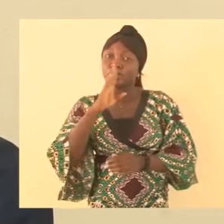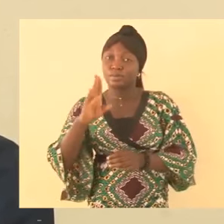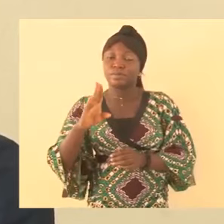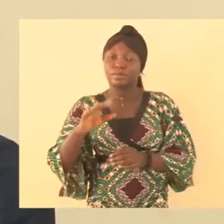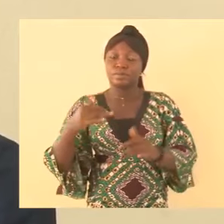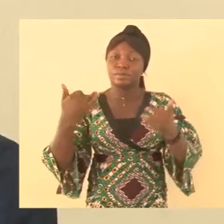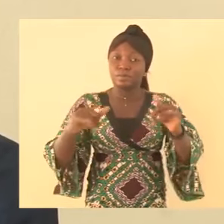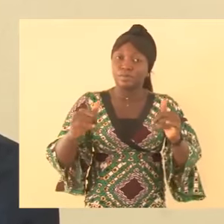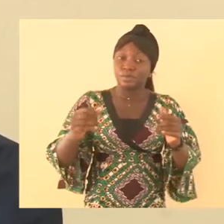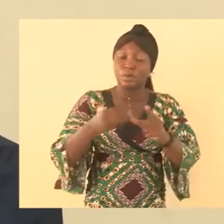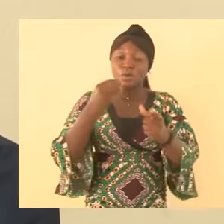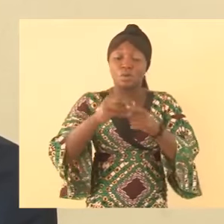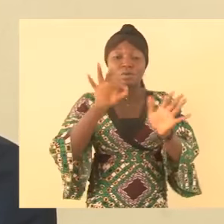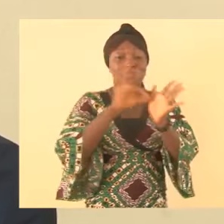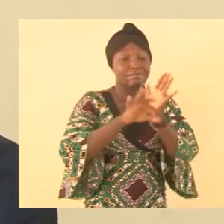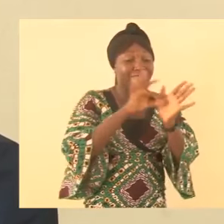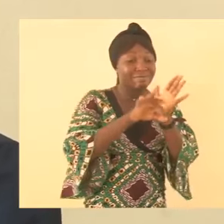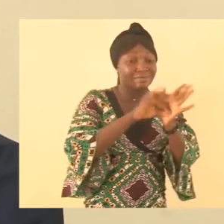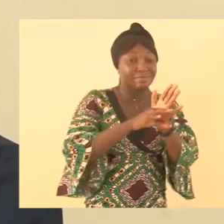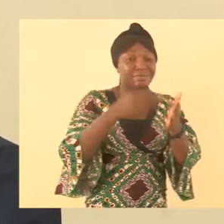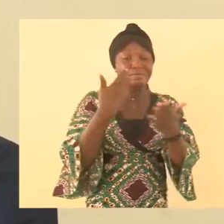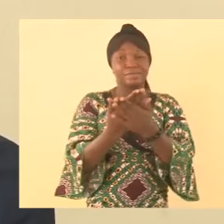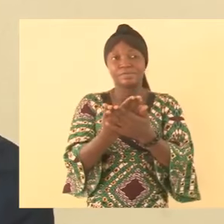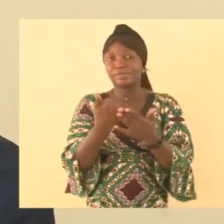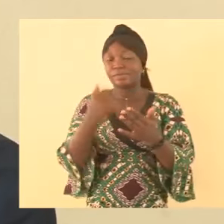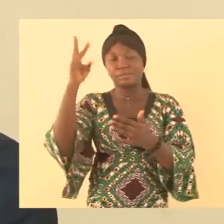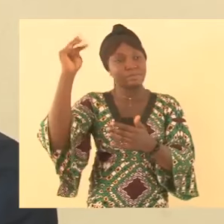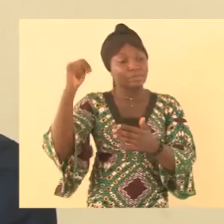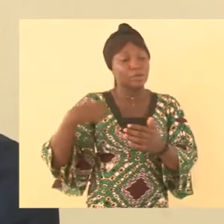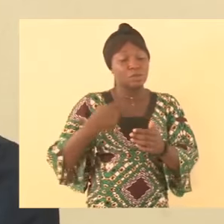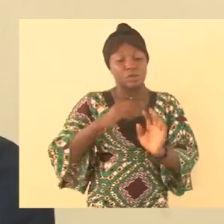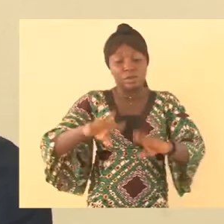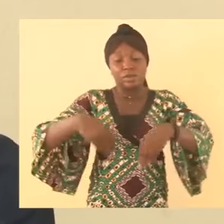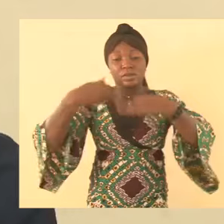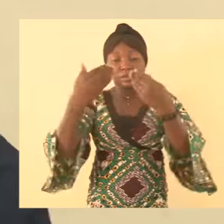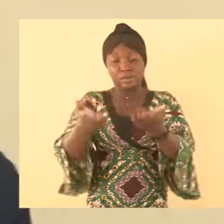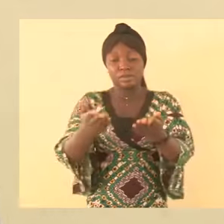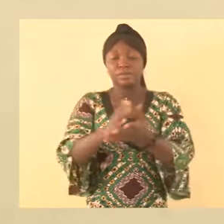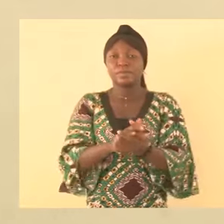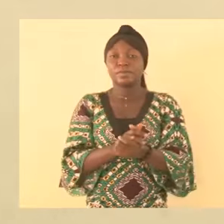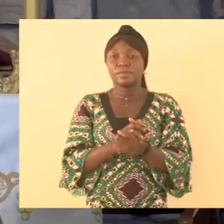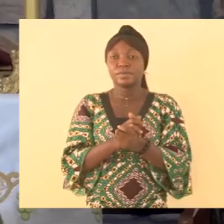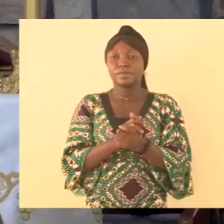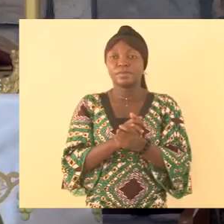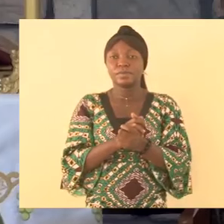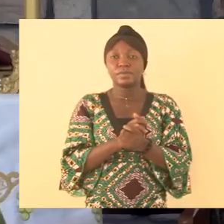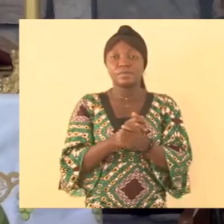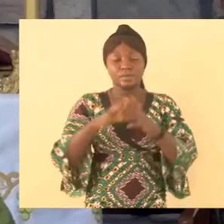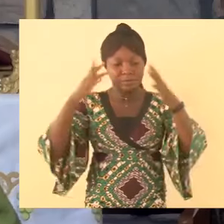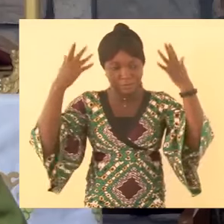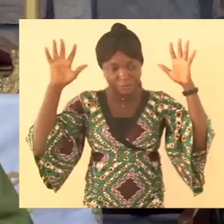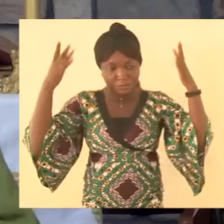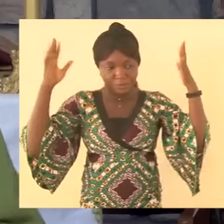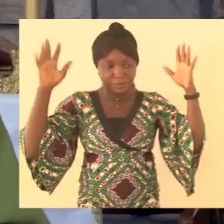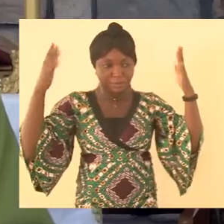cajoled or calculate before we give. We should give unconditionally. Thank you, Father. Give him a